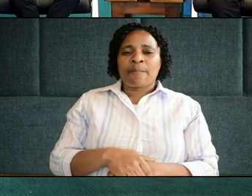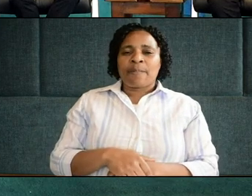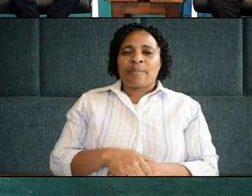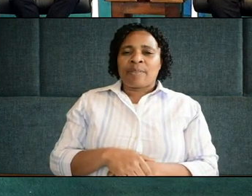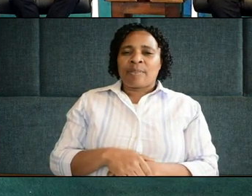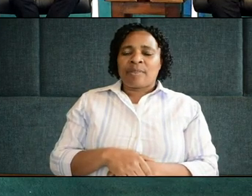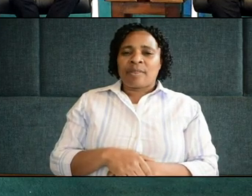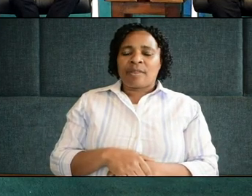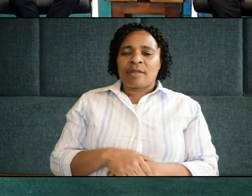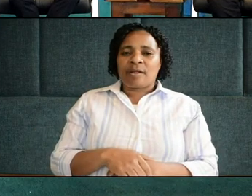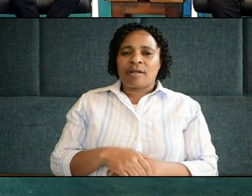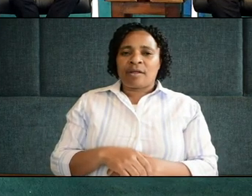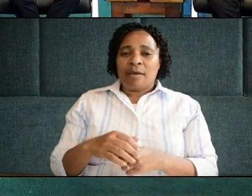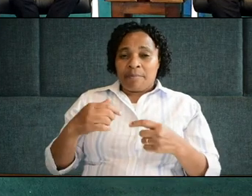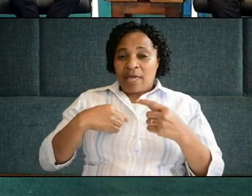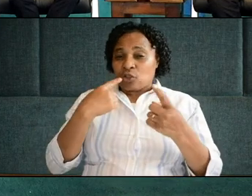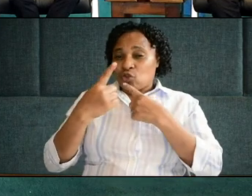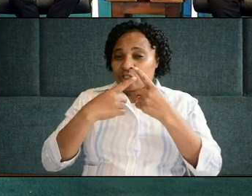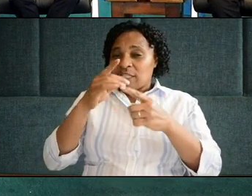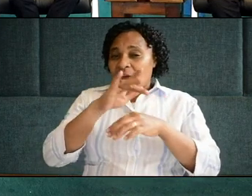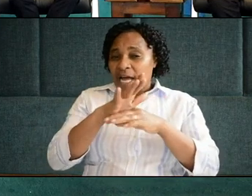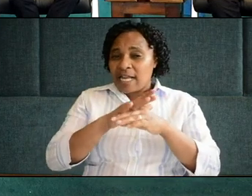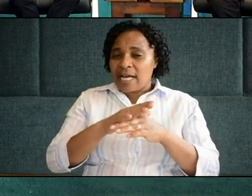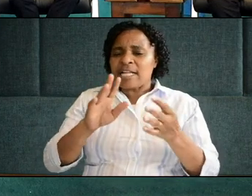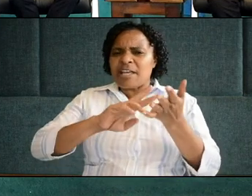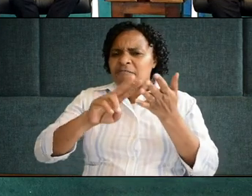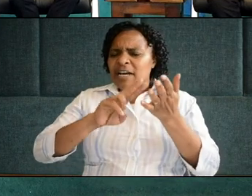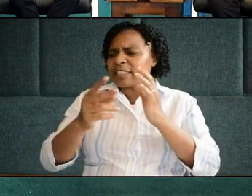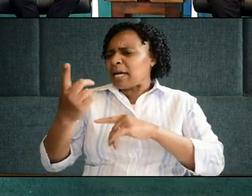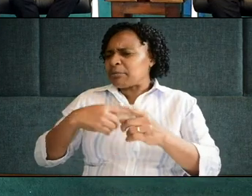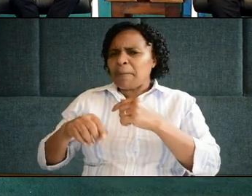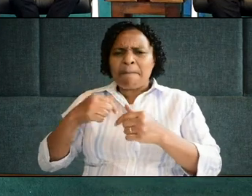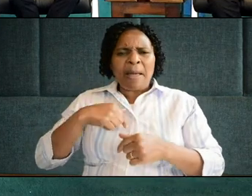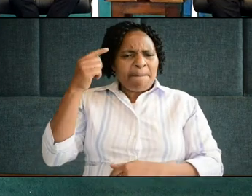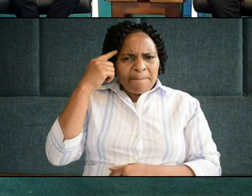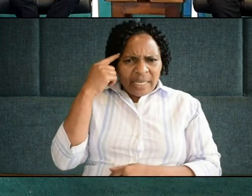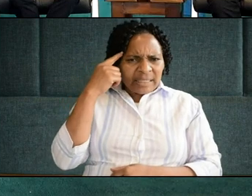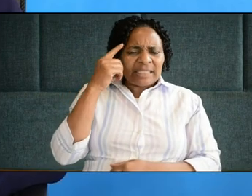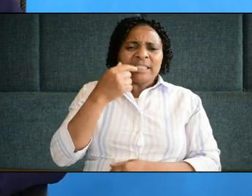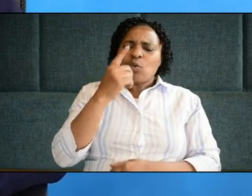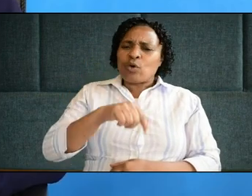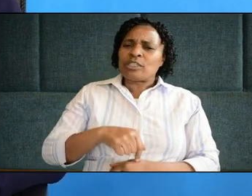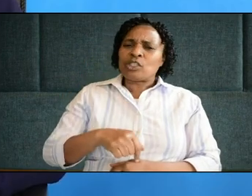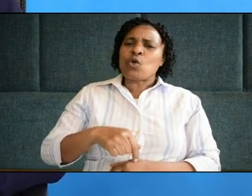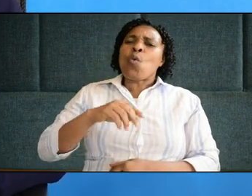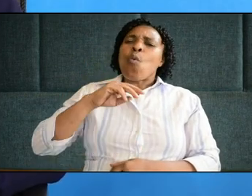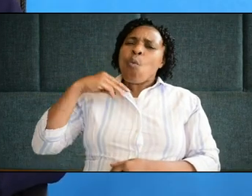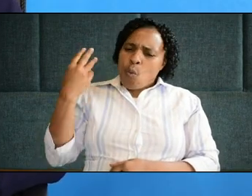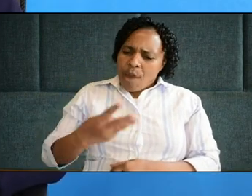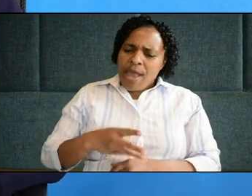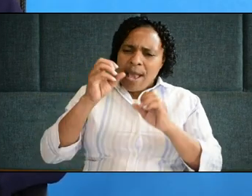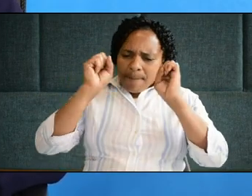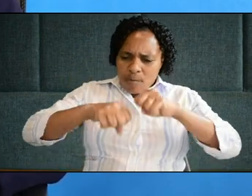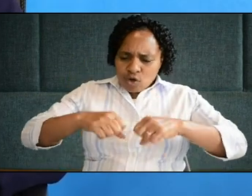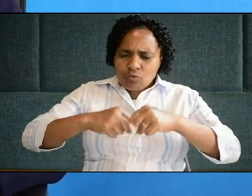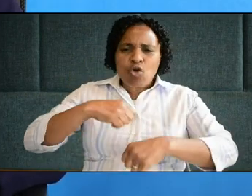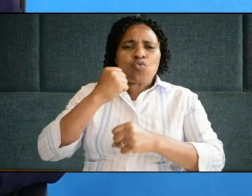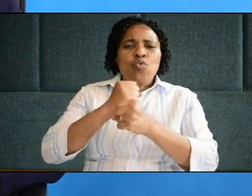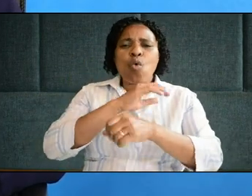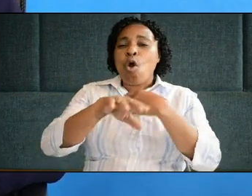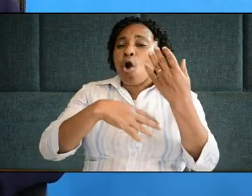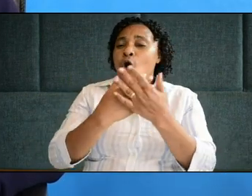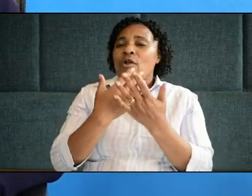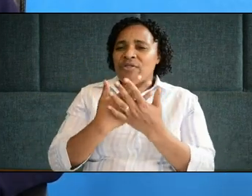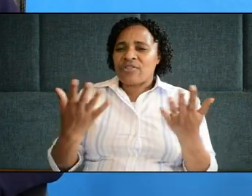And as I mentioned that, there's a text that comes to my mind that says that we can do all things through Christ